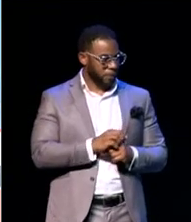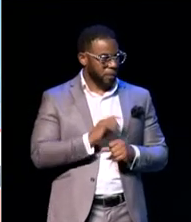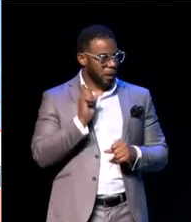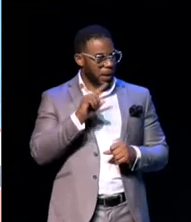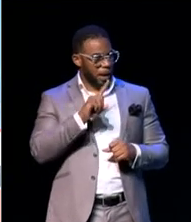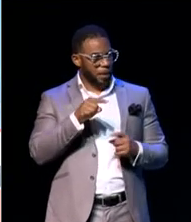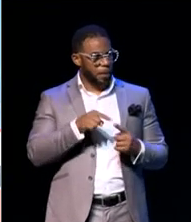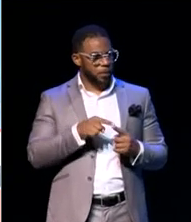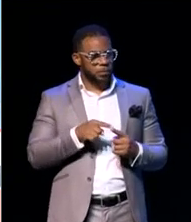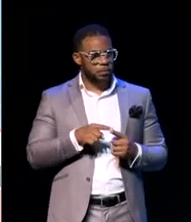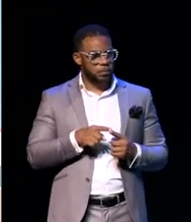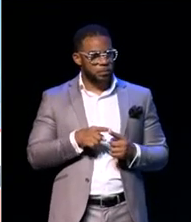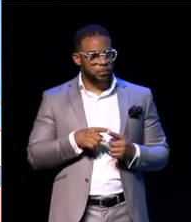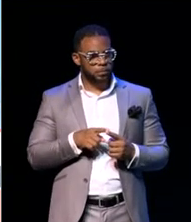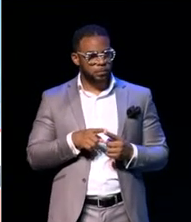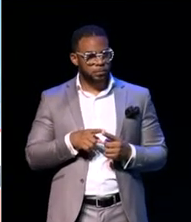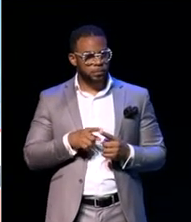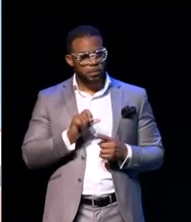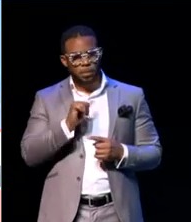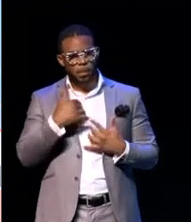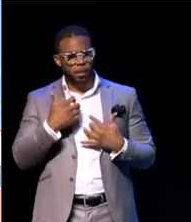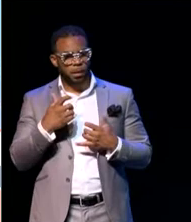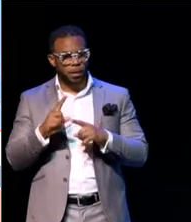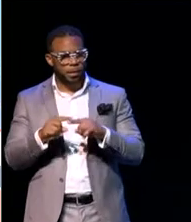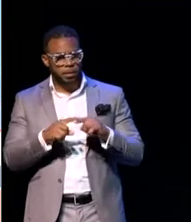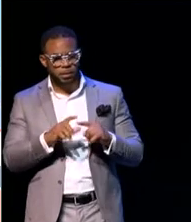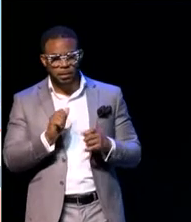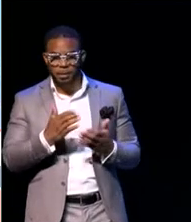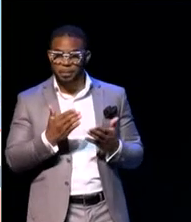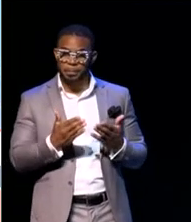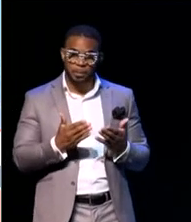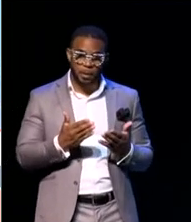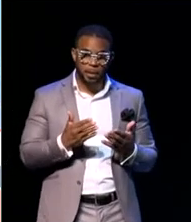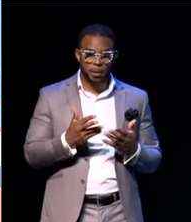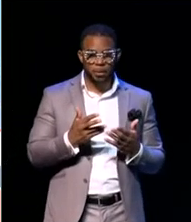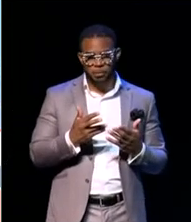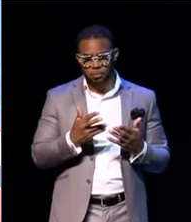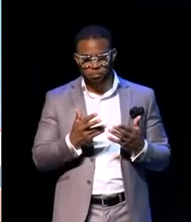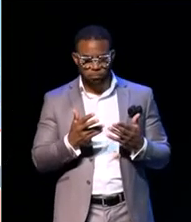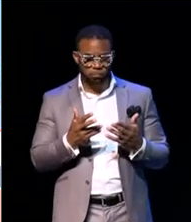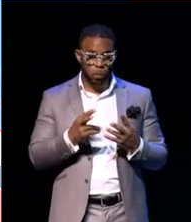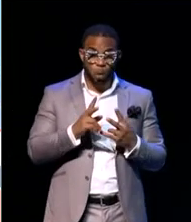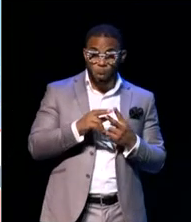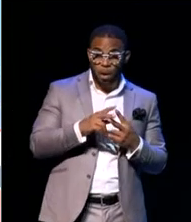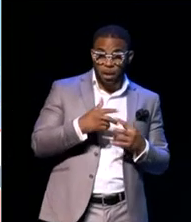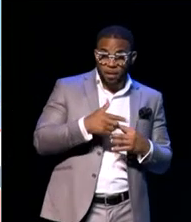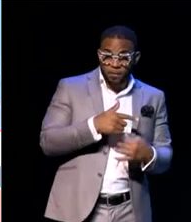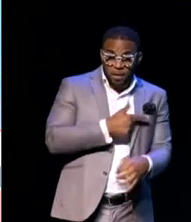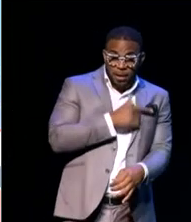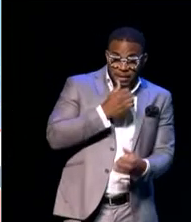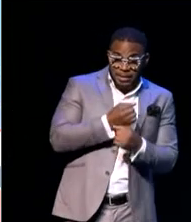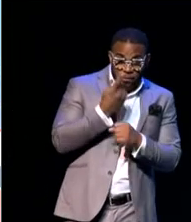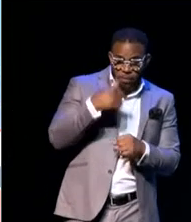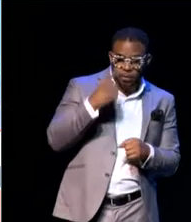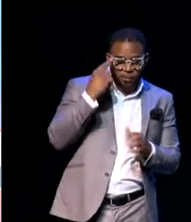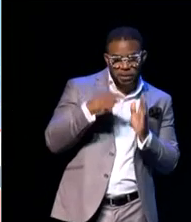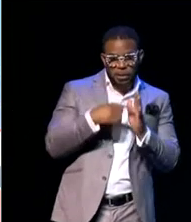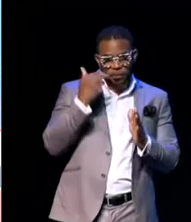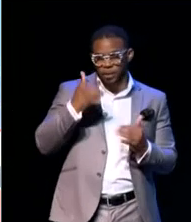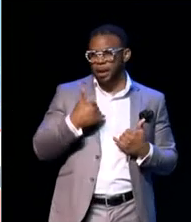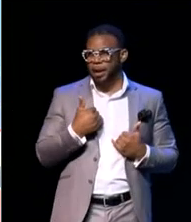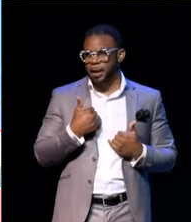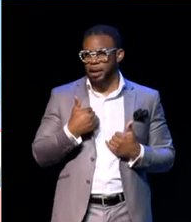ask about other health conditions that might, whether the vaccine is safe for them. For example, if you